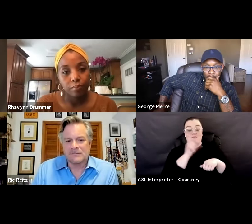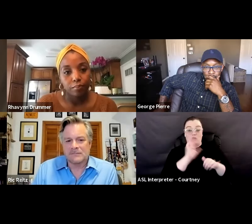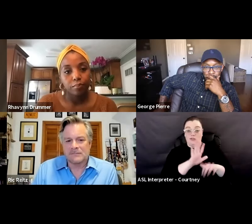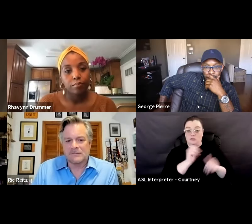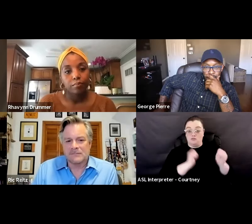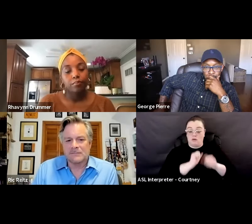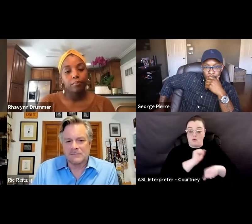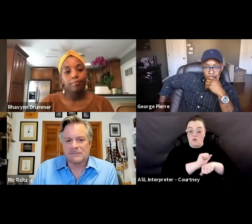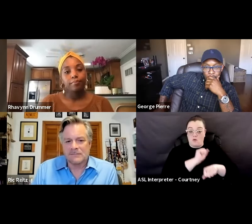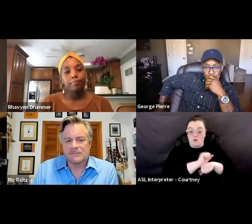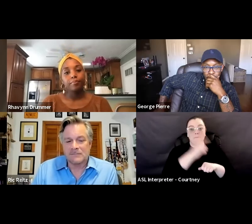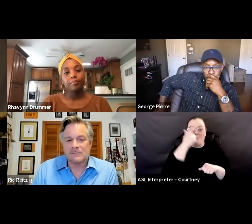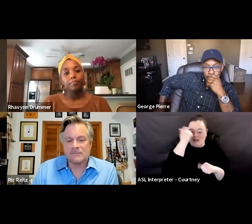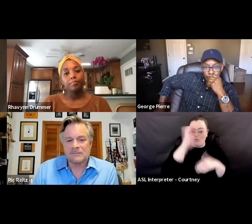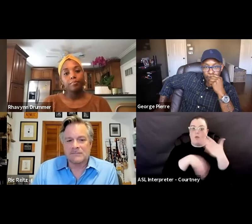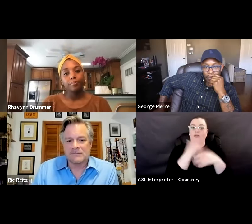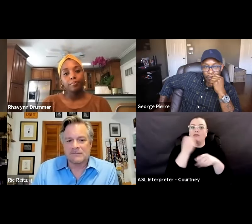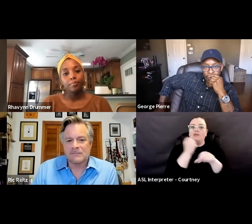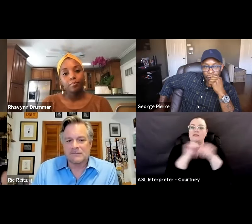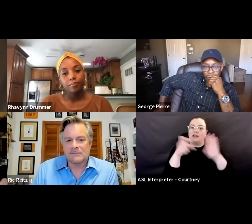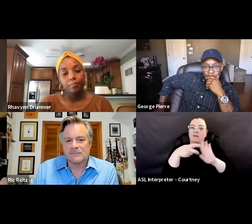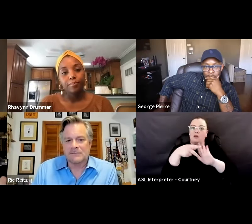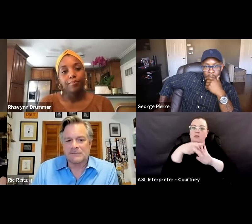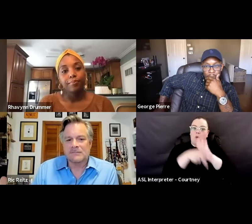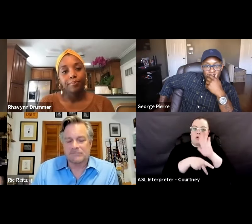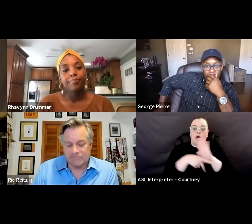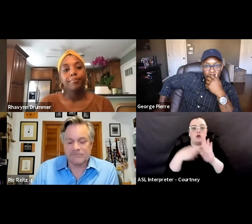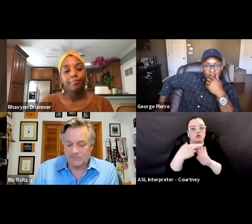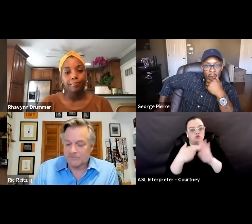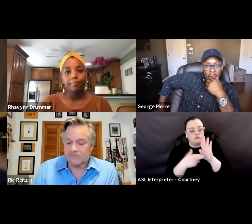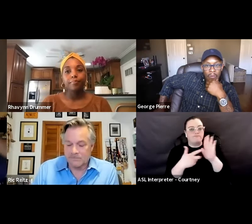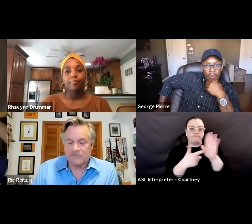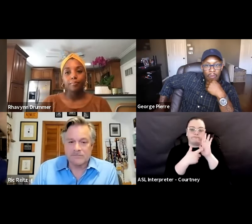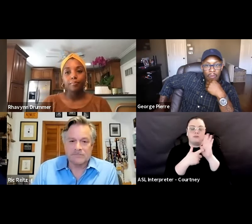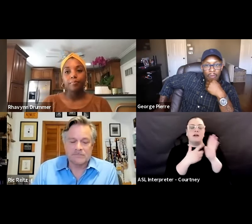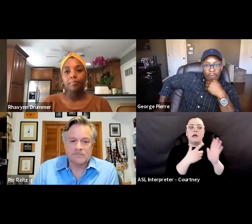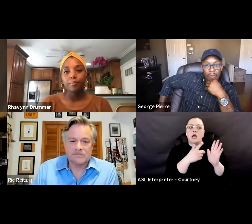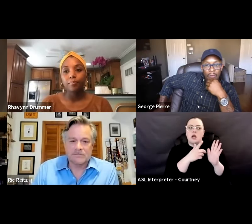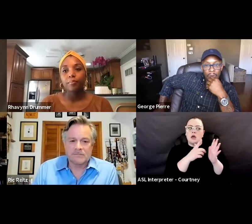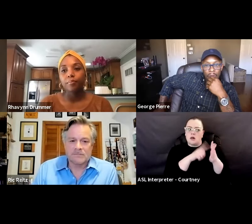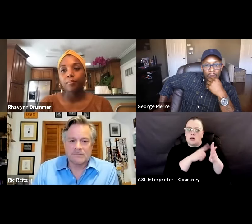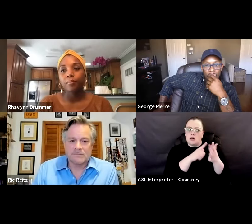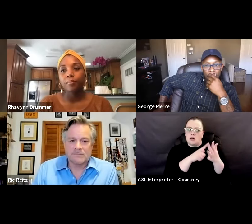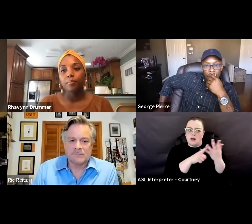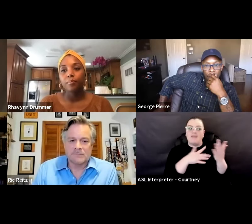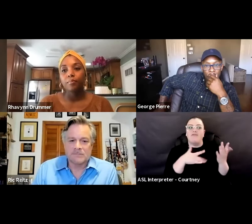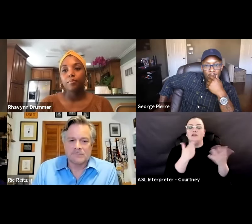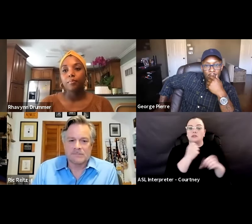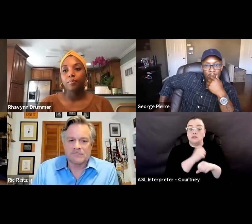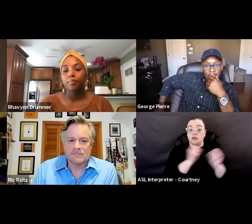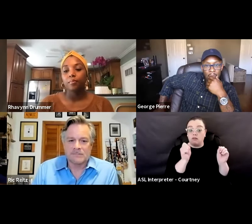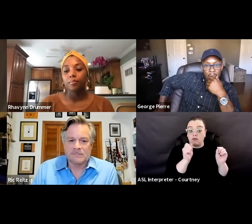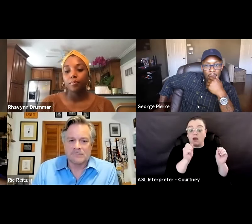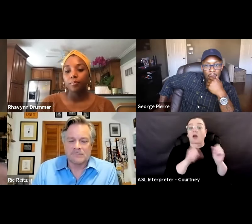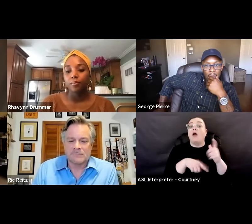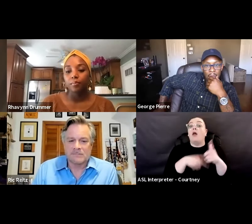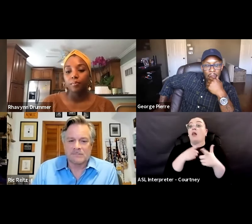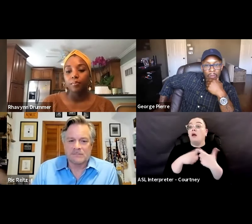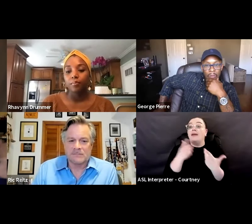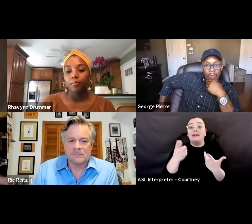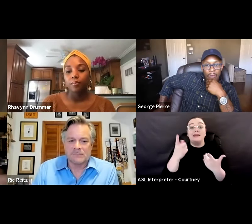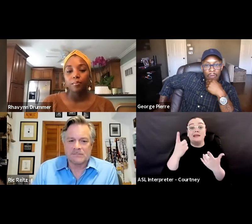all the safety protocols around him made him feel safe. At the moment that he took all that off, and now all the extras